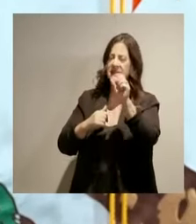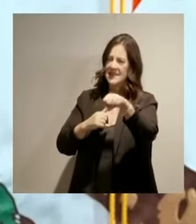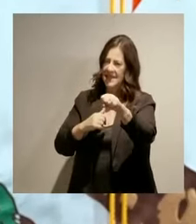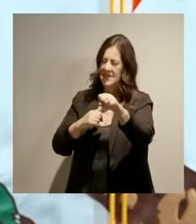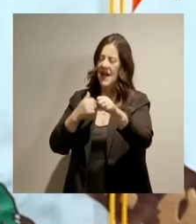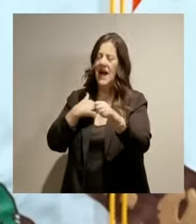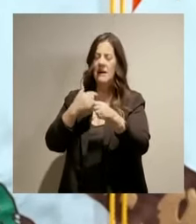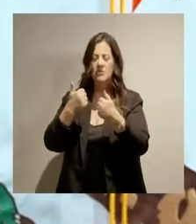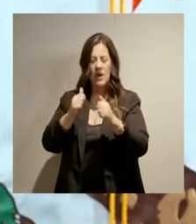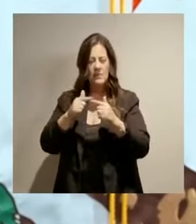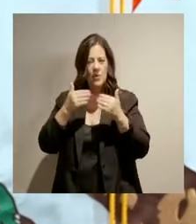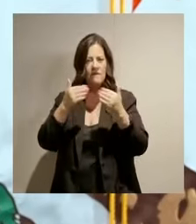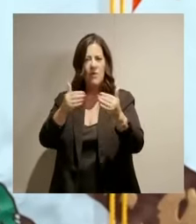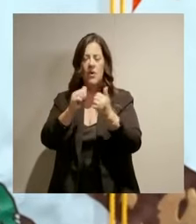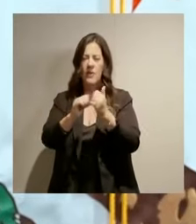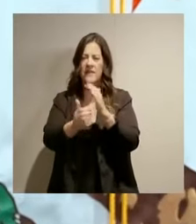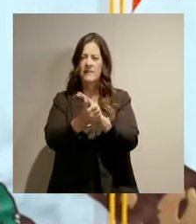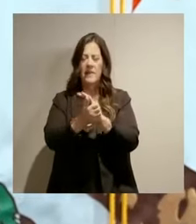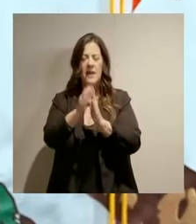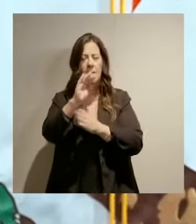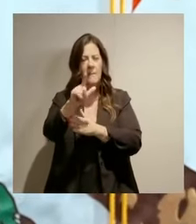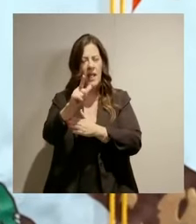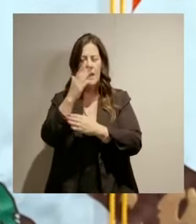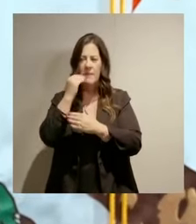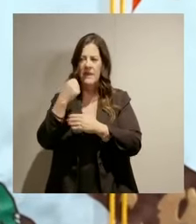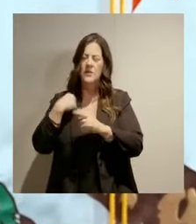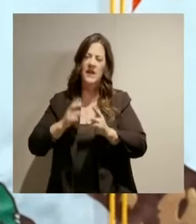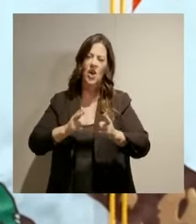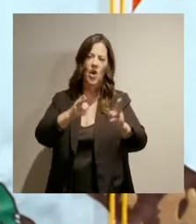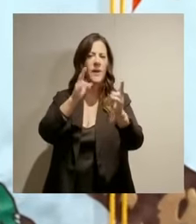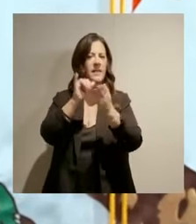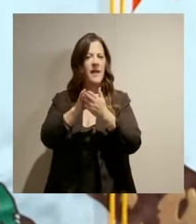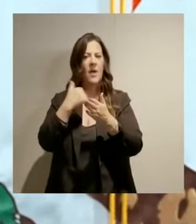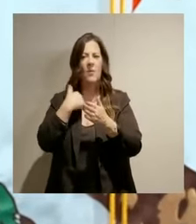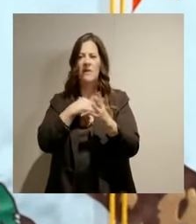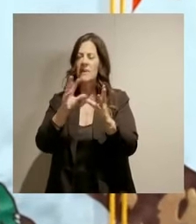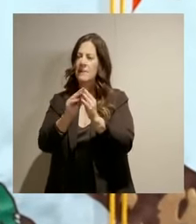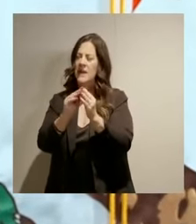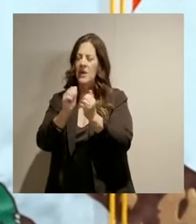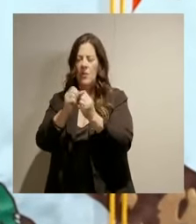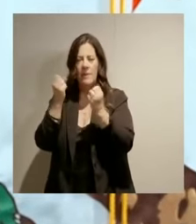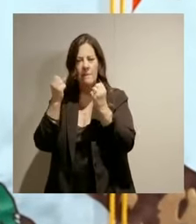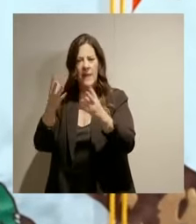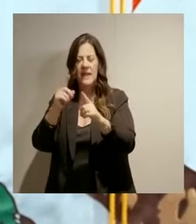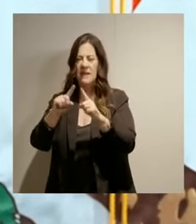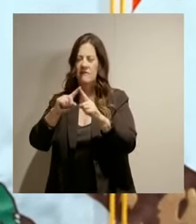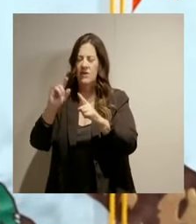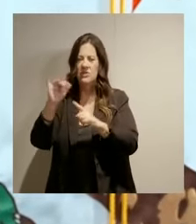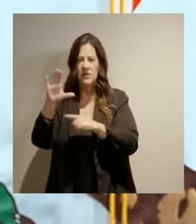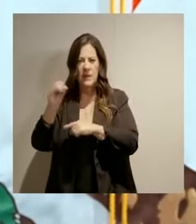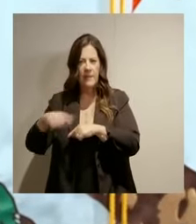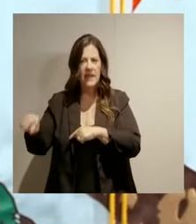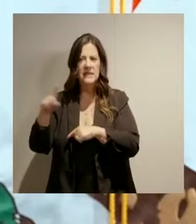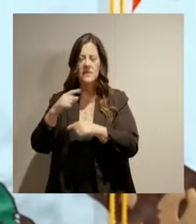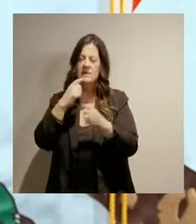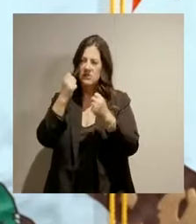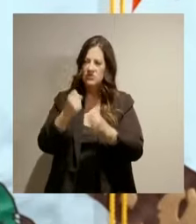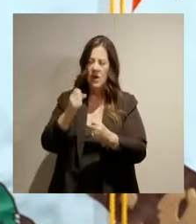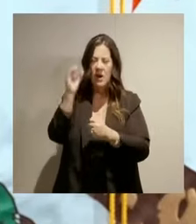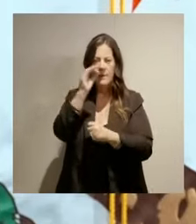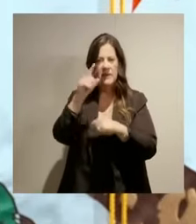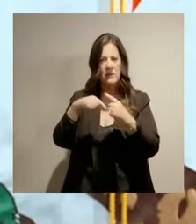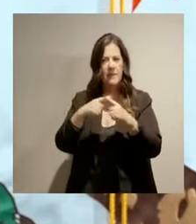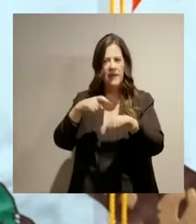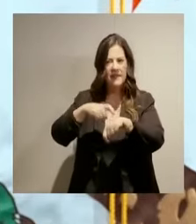forward this trailer bill. Let's go. So you're hearing from them. Yeah, we've been meeting with everybody on this, strong opinions about time